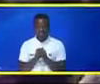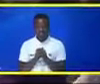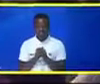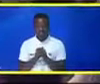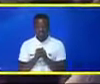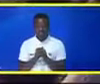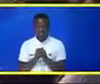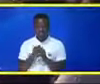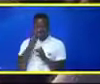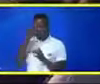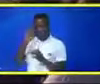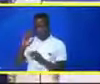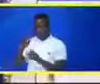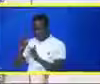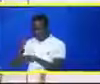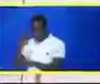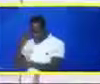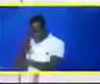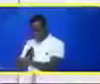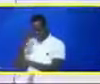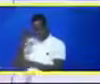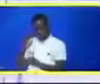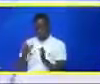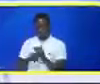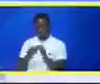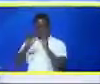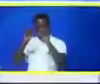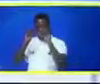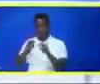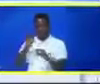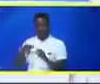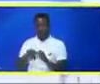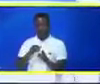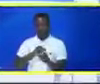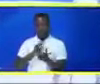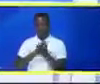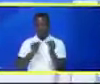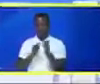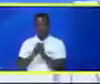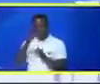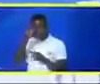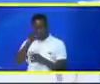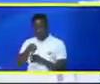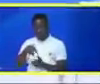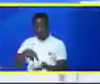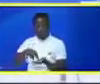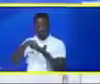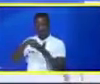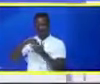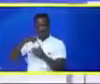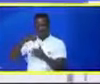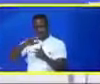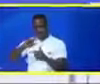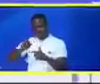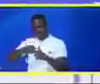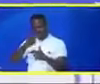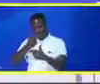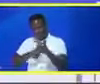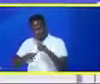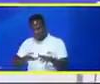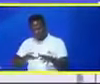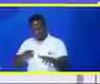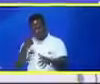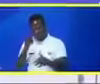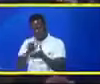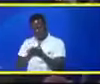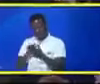I don't know whose son this is, but what a miracle. I believe that this boy is representing the next generation of people who love Jesus in